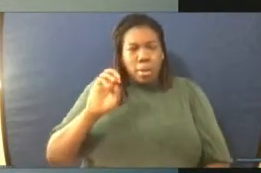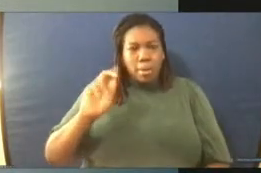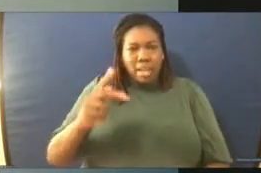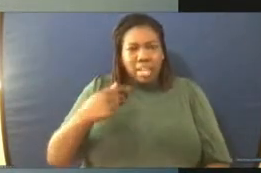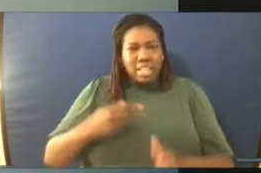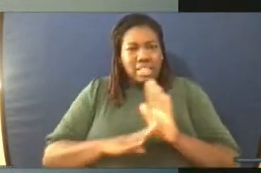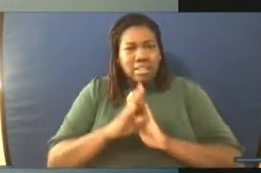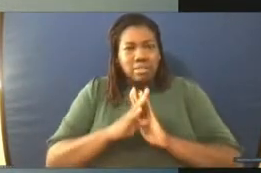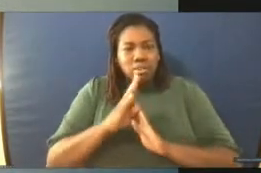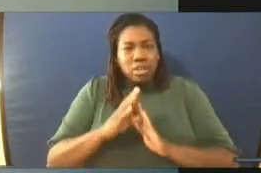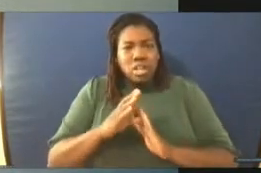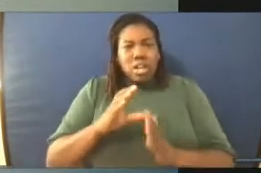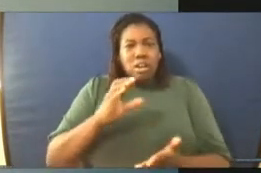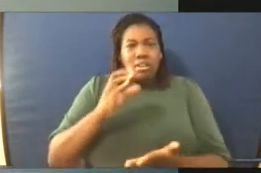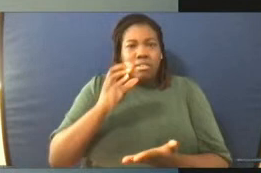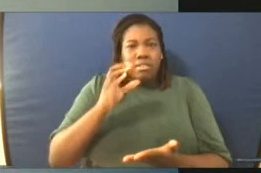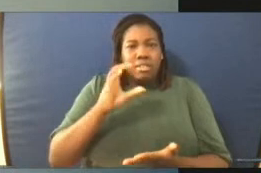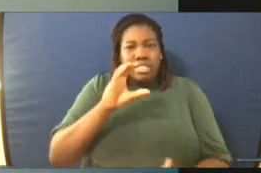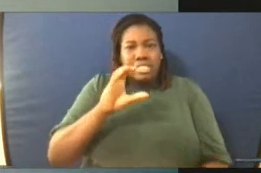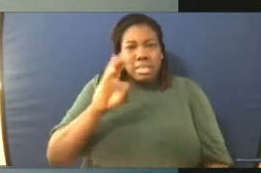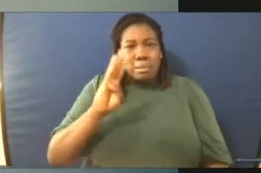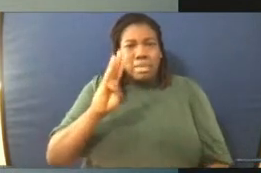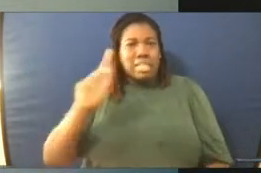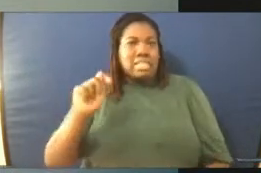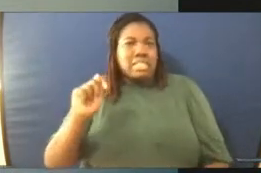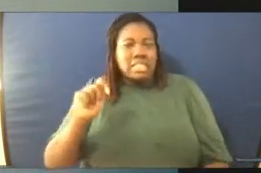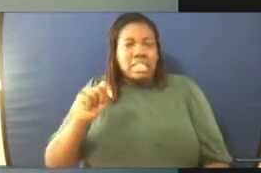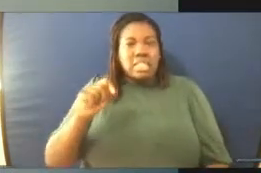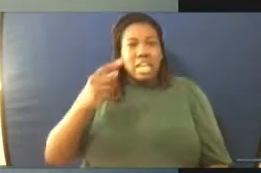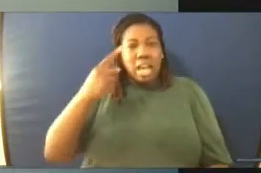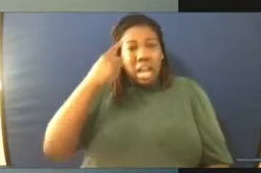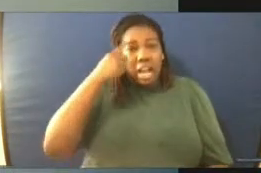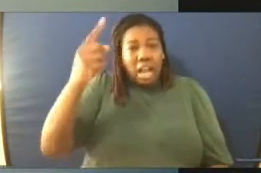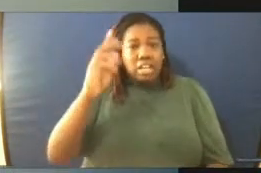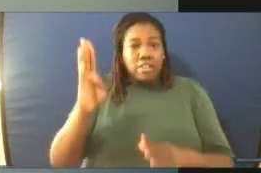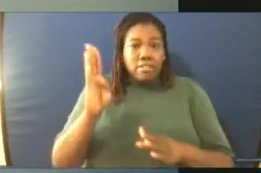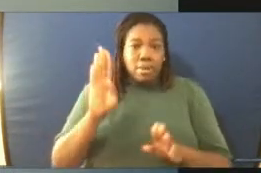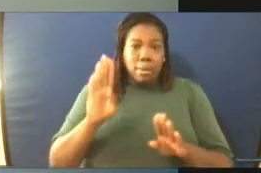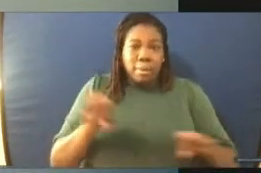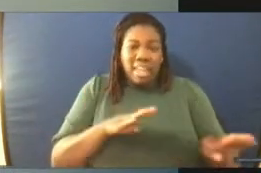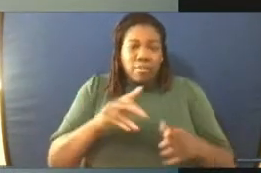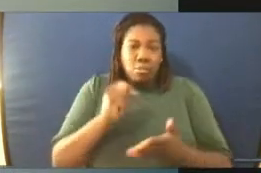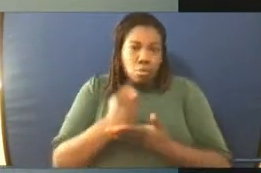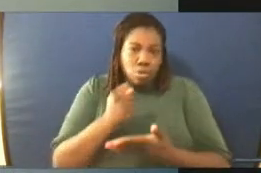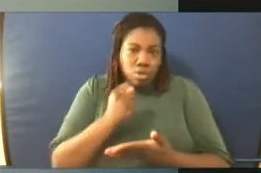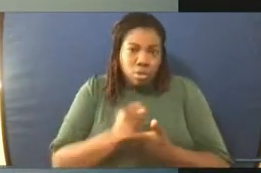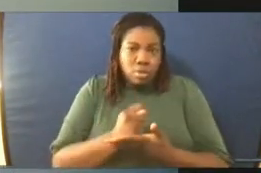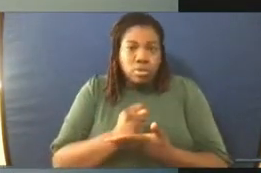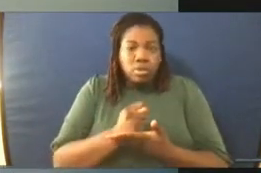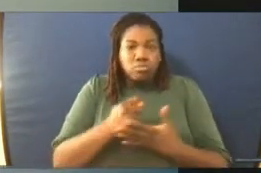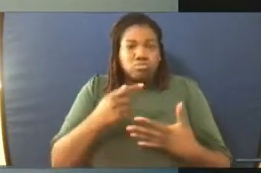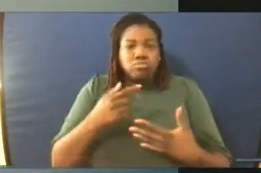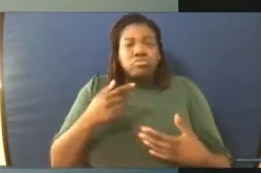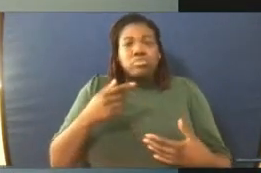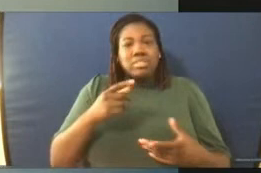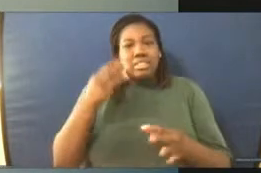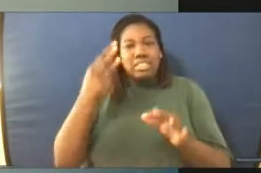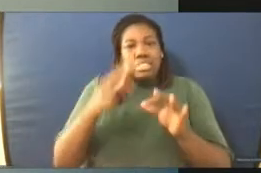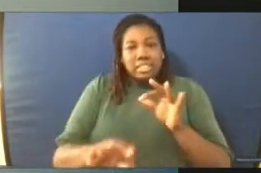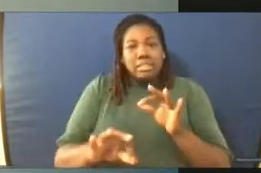behavioral therapy, right? It is basically modules of cognitive behavioral therapy that are simple enough